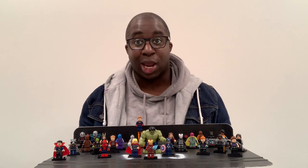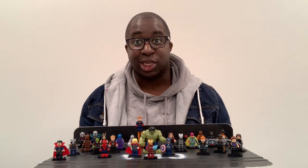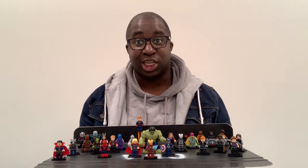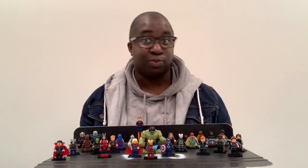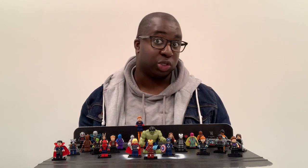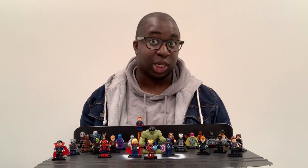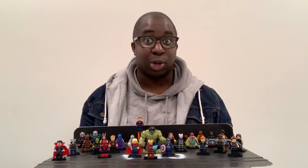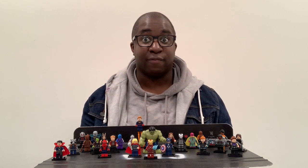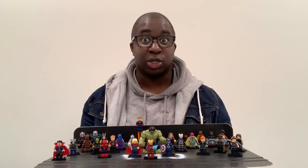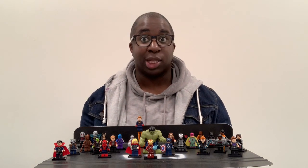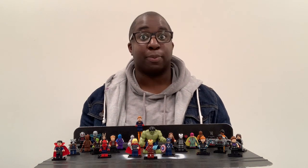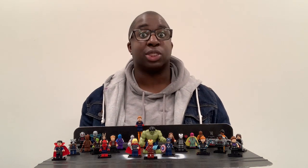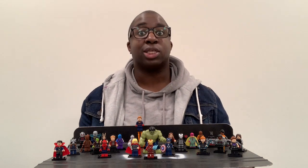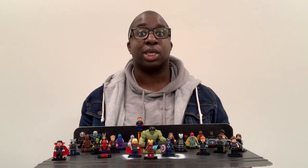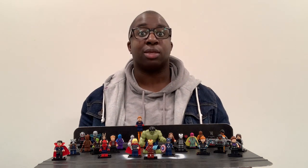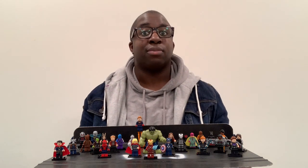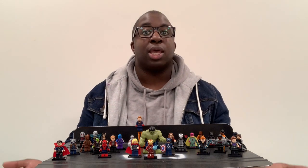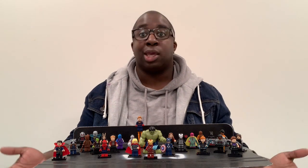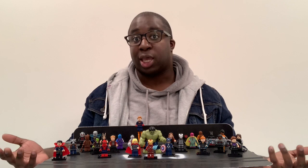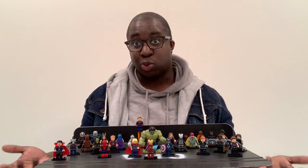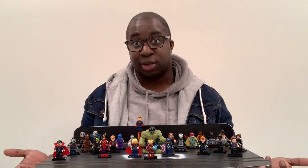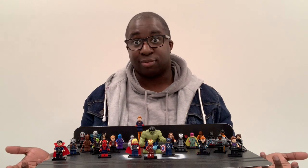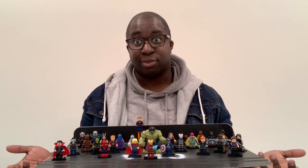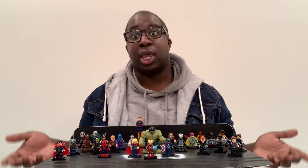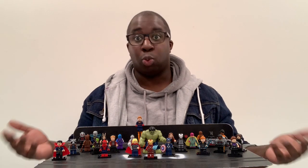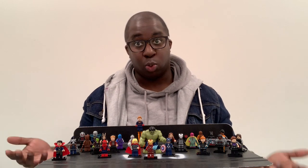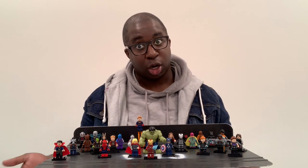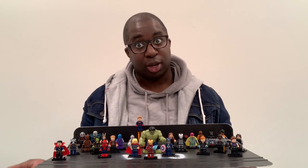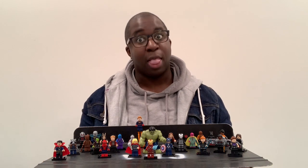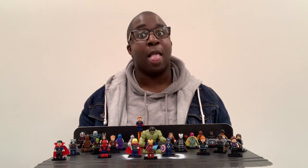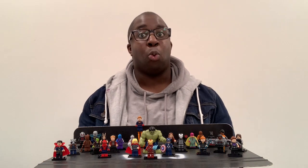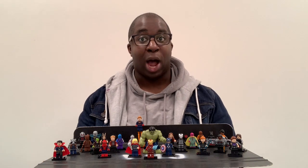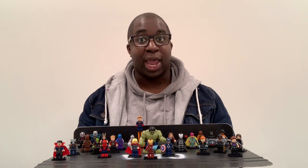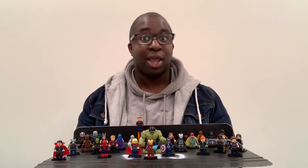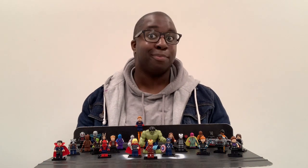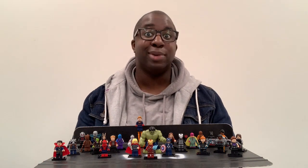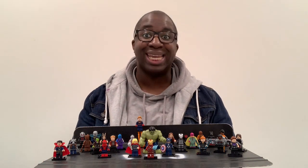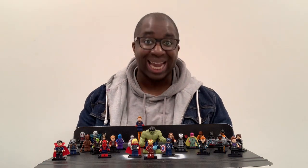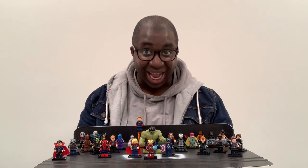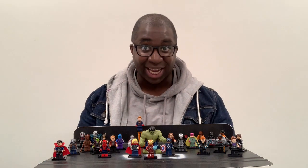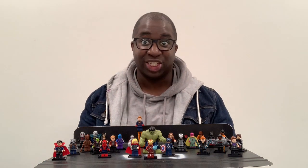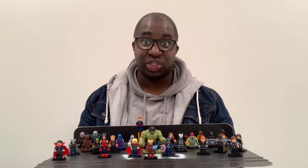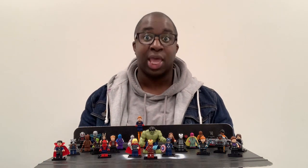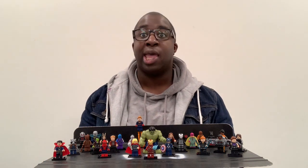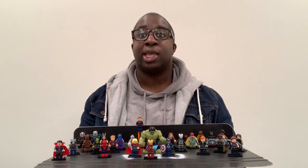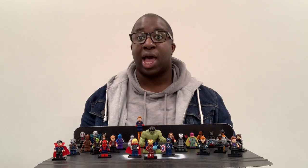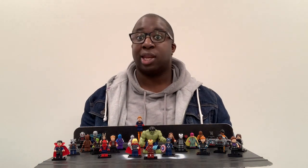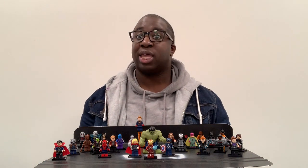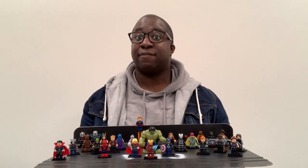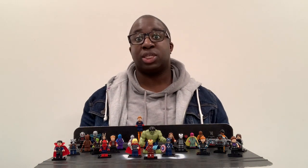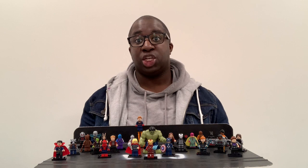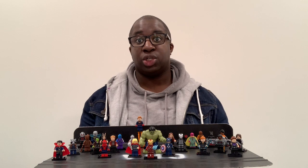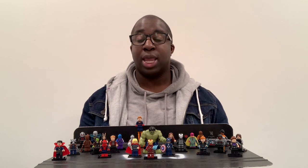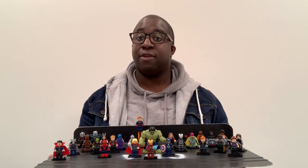I tried to teach music and creative arts like Mrs. Easling, guess what? It wouldn't work. Why? Because